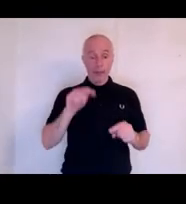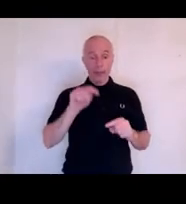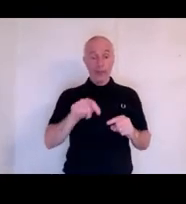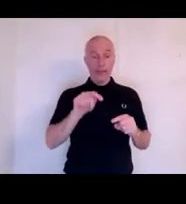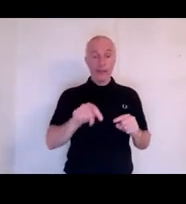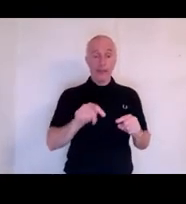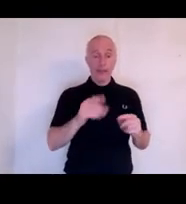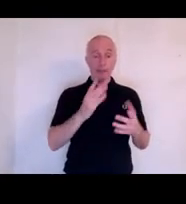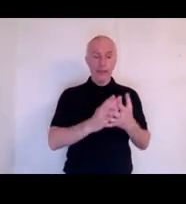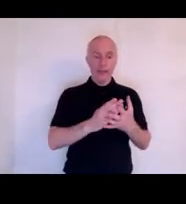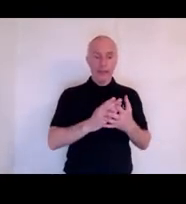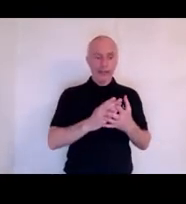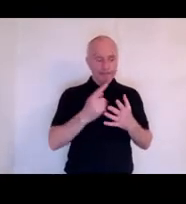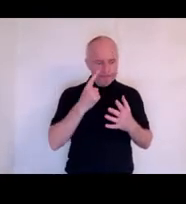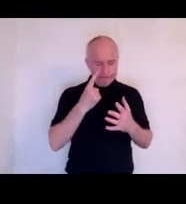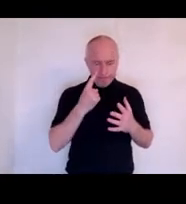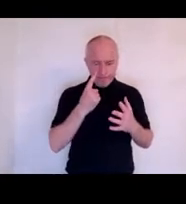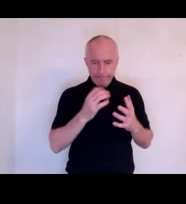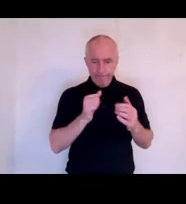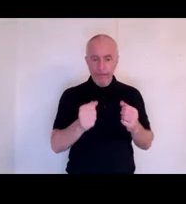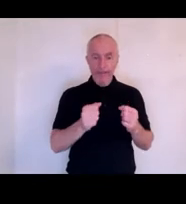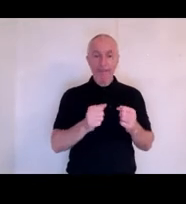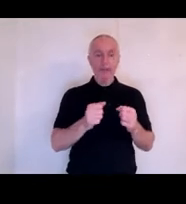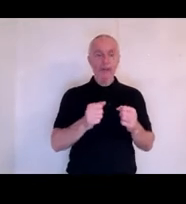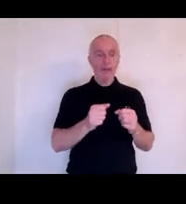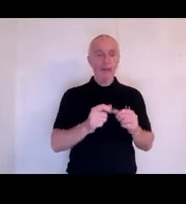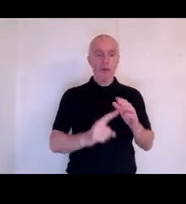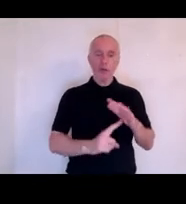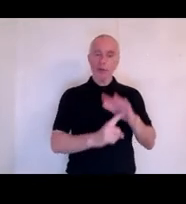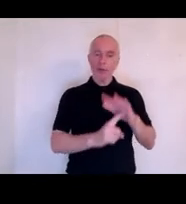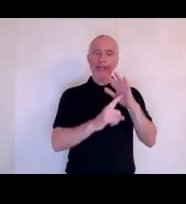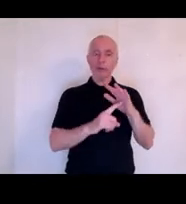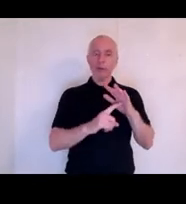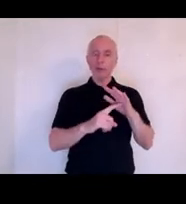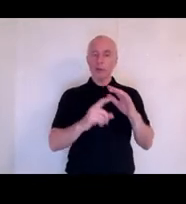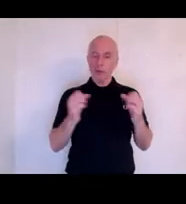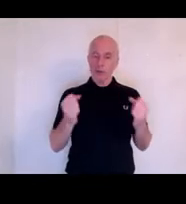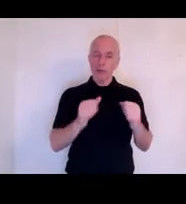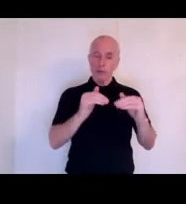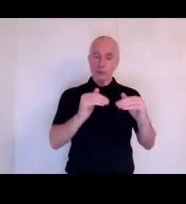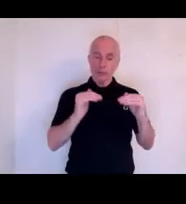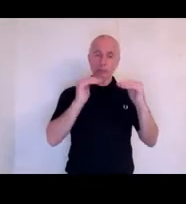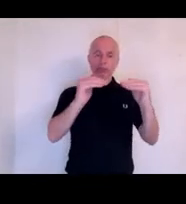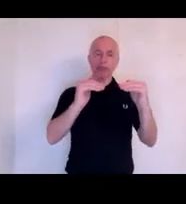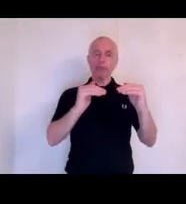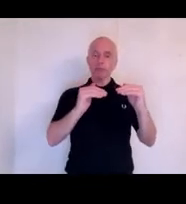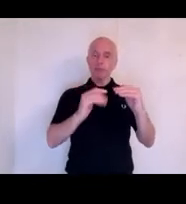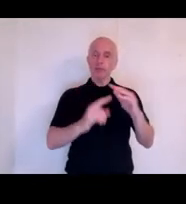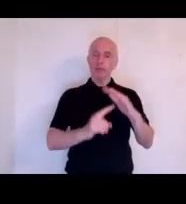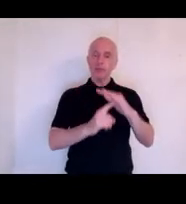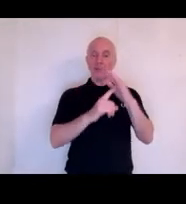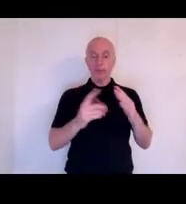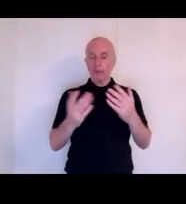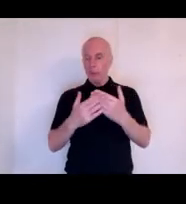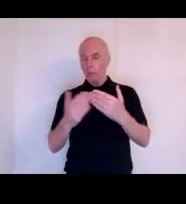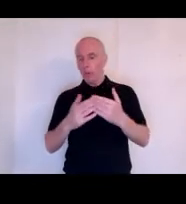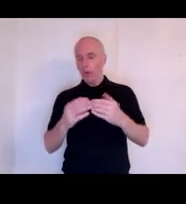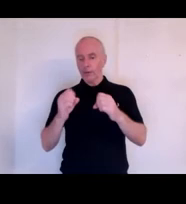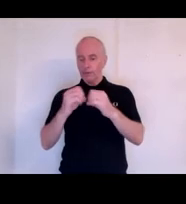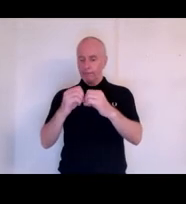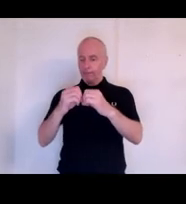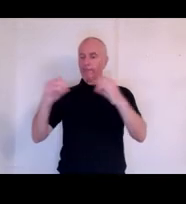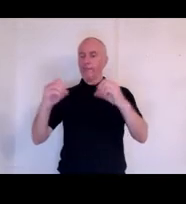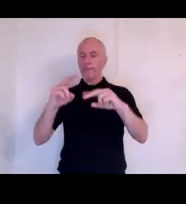whether we are critical, supercritical, which means we are generating more fission events than